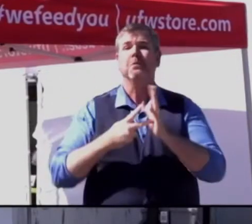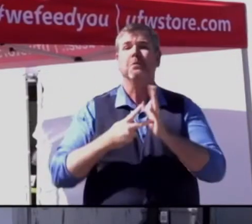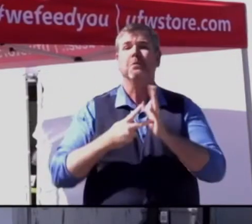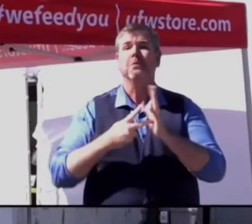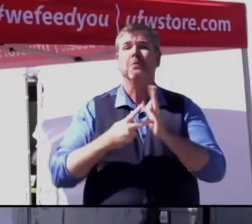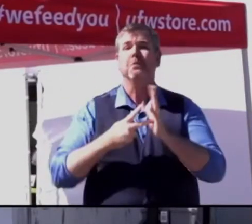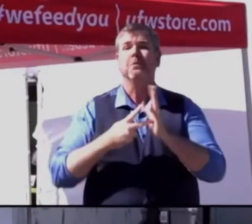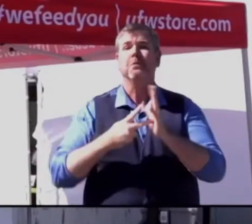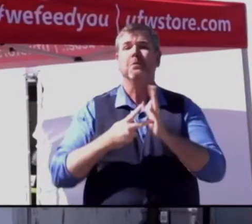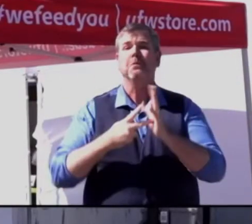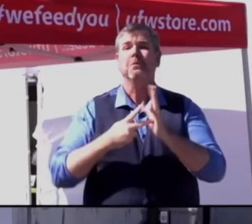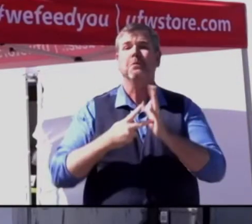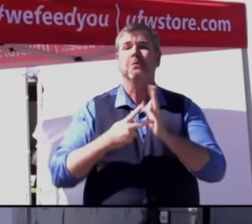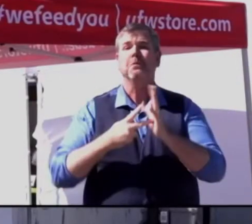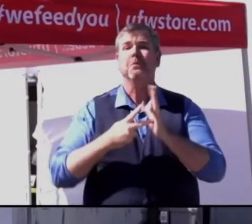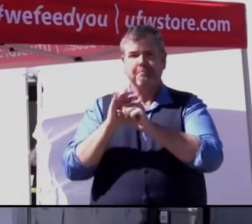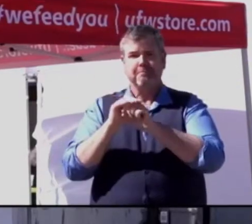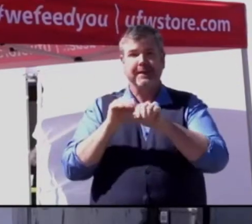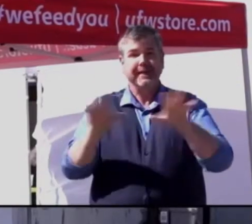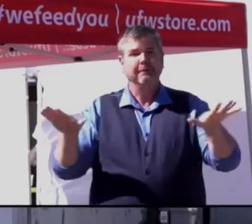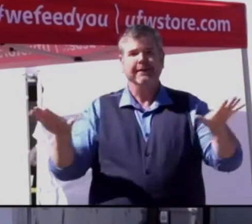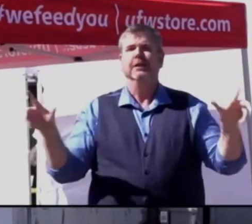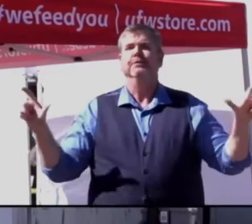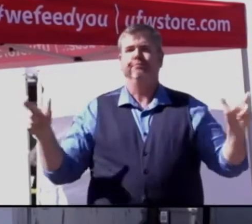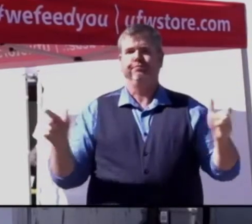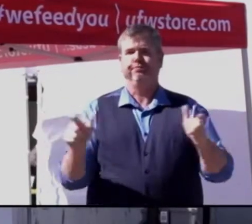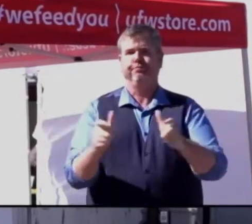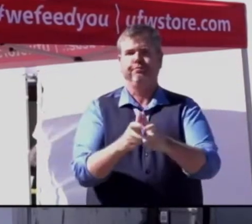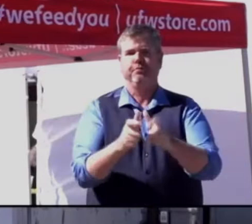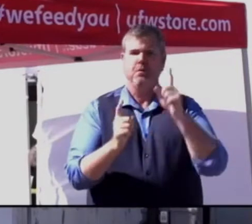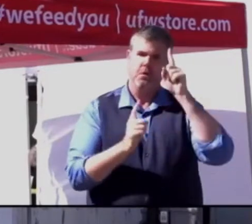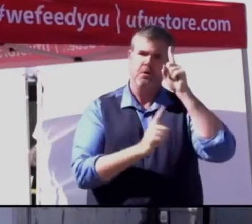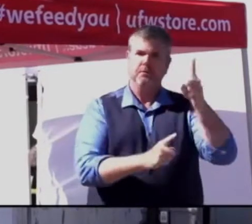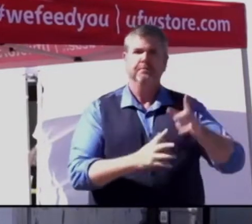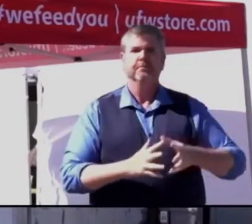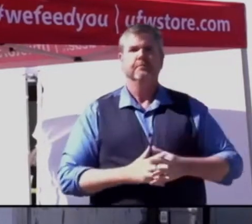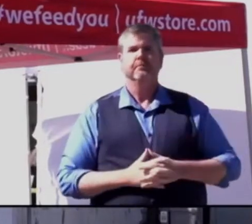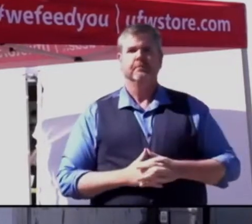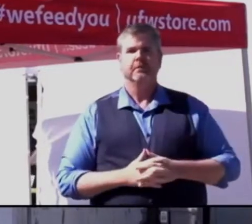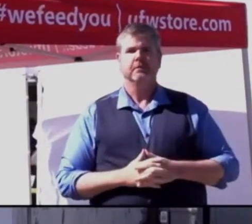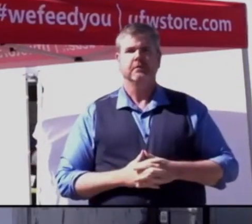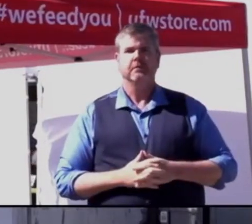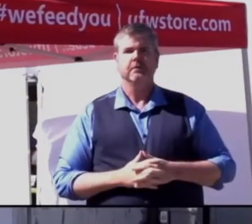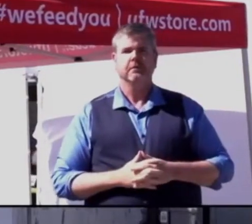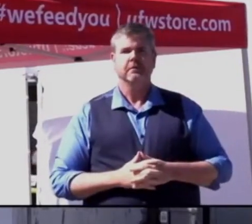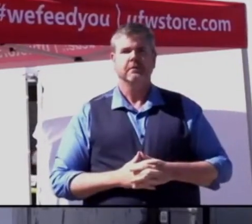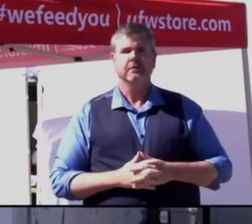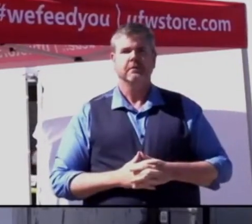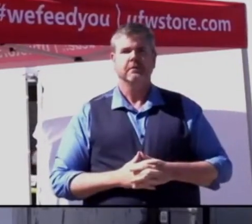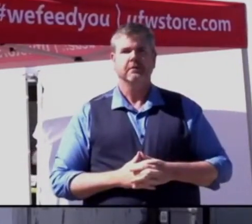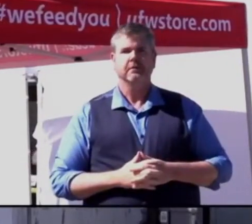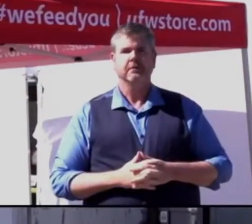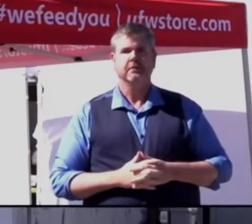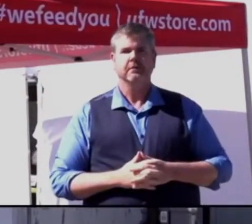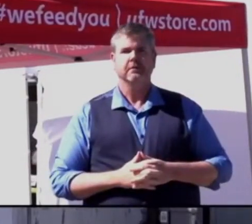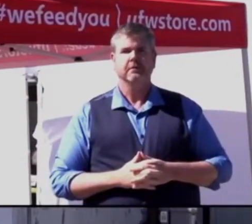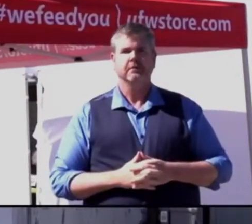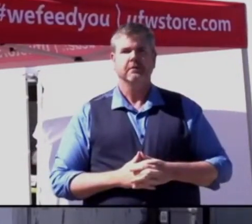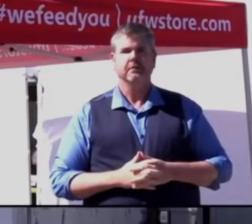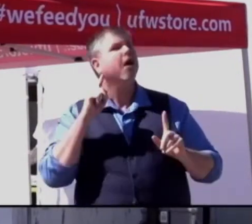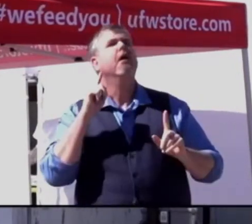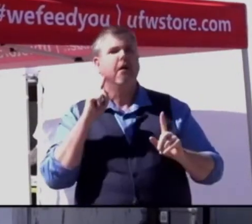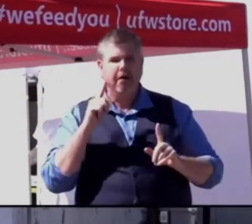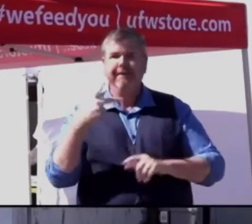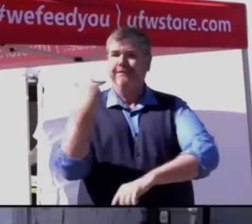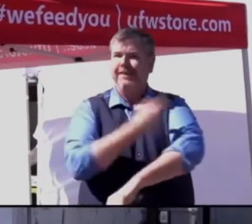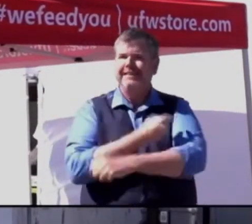We are hearing more and more each day about these vaccines. They are safe, they are extraordinarily effective, and